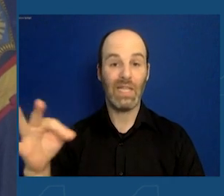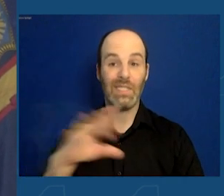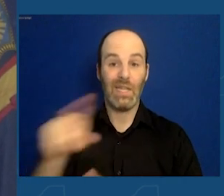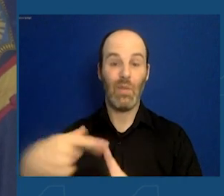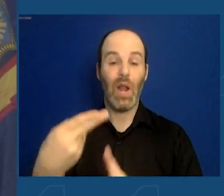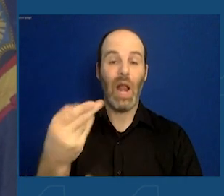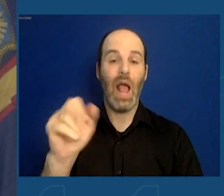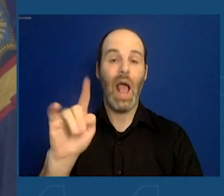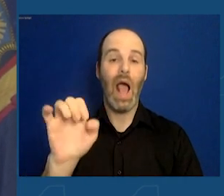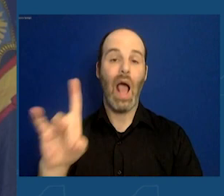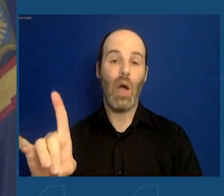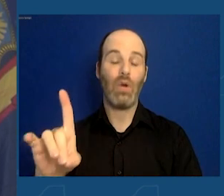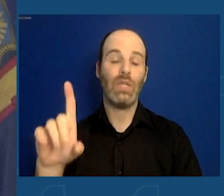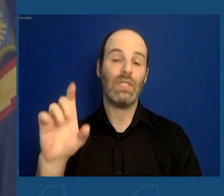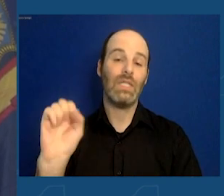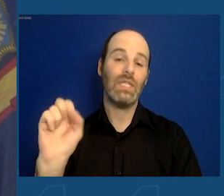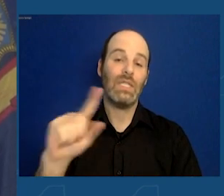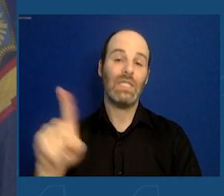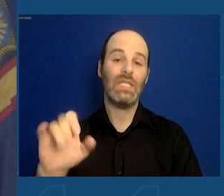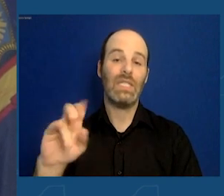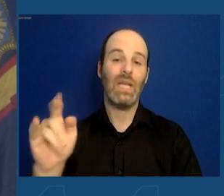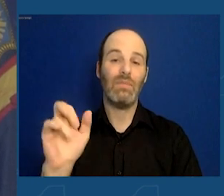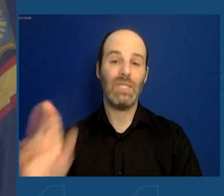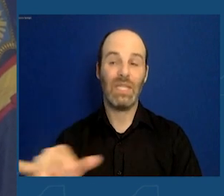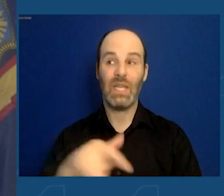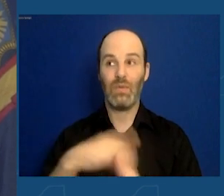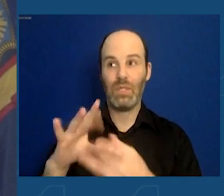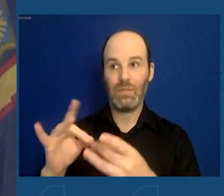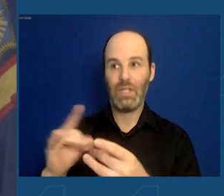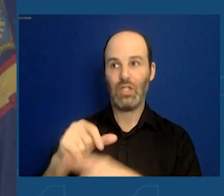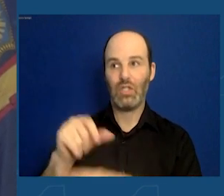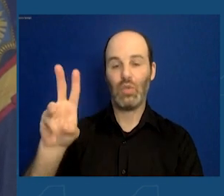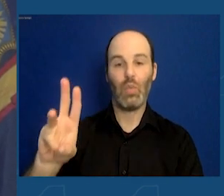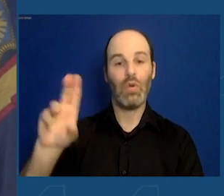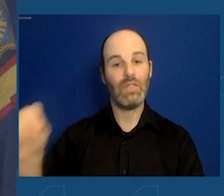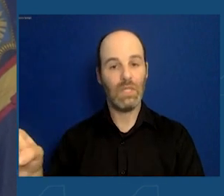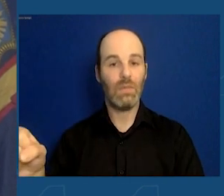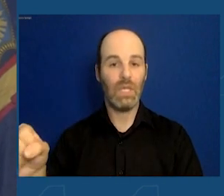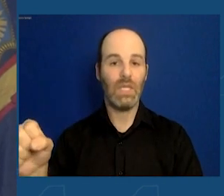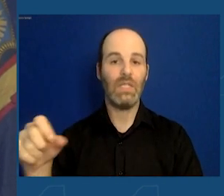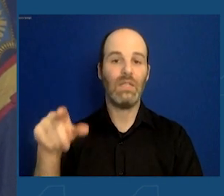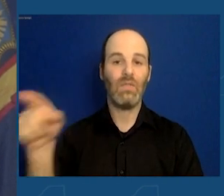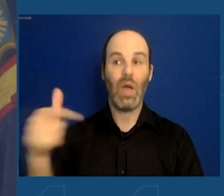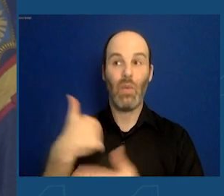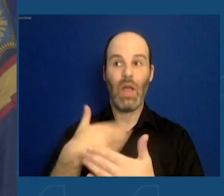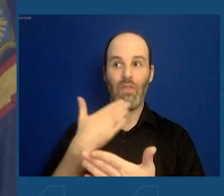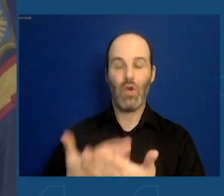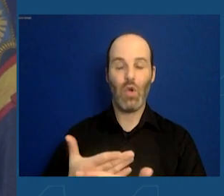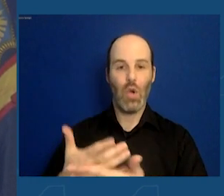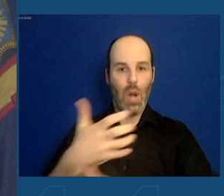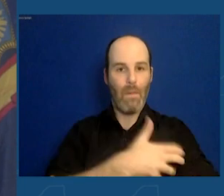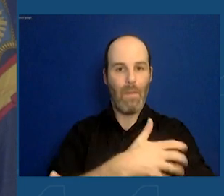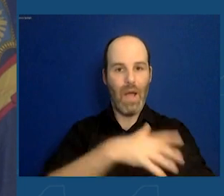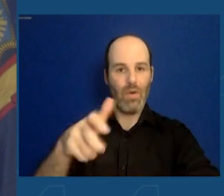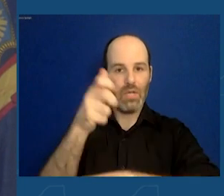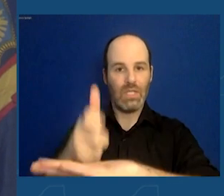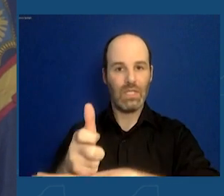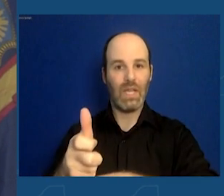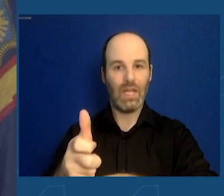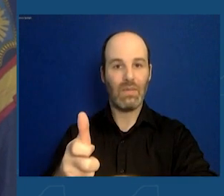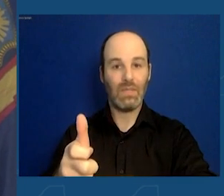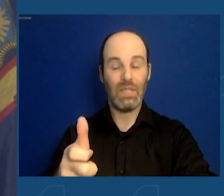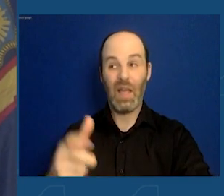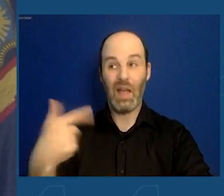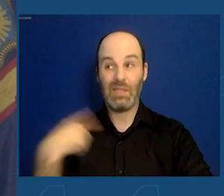to all the attendees at the Wolfspeed announcement that we even had a good power set up, Greg Lowe leaned over to me and